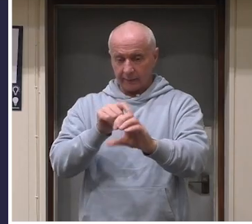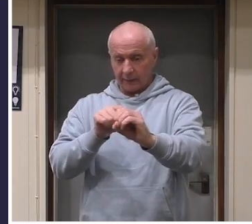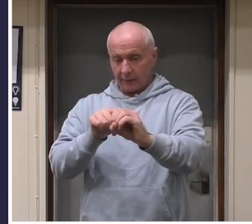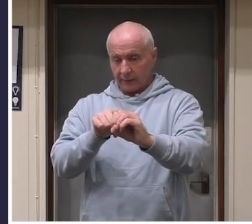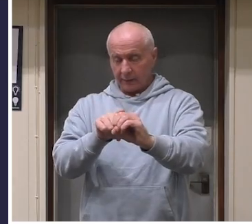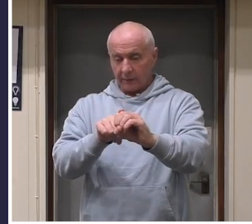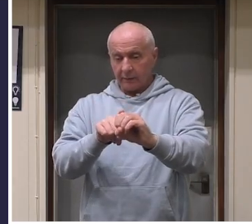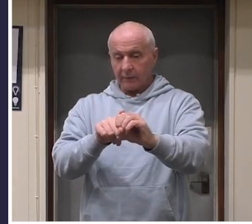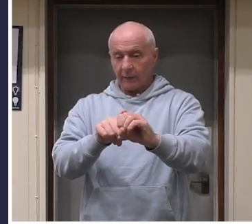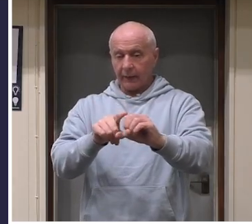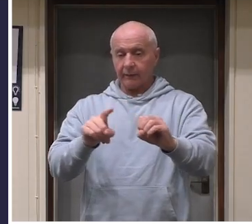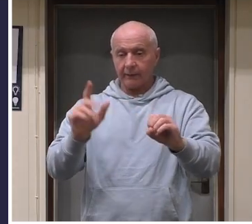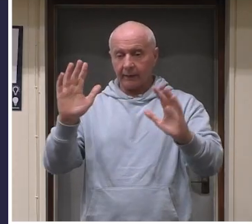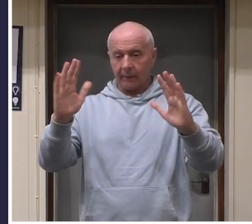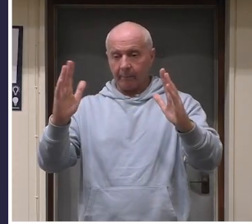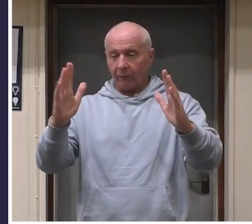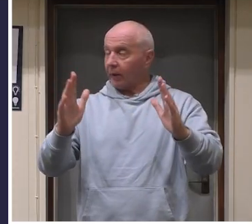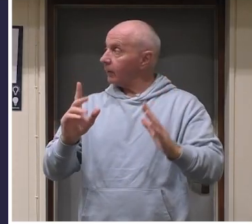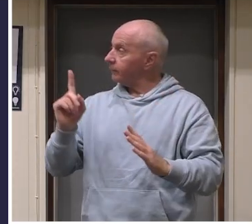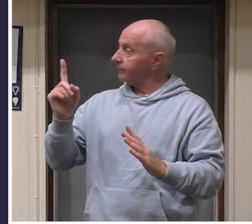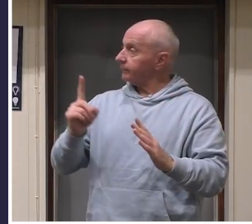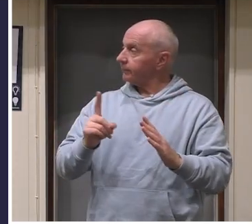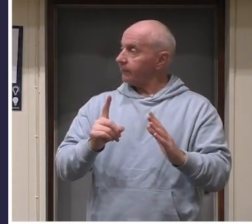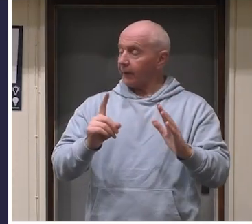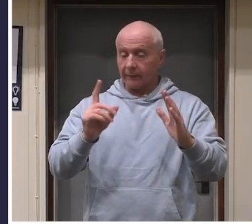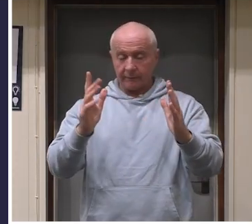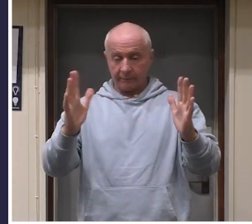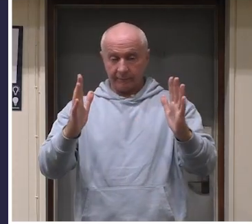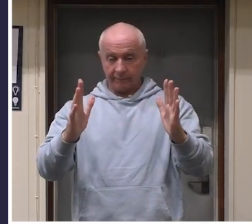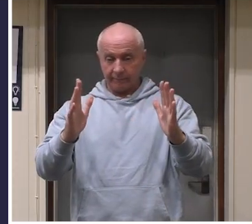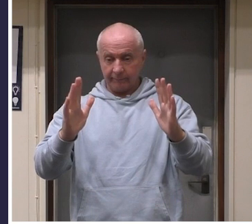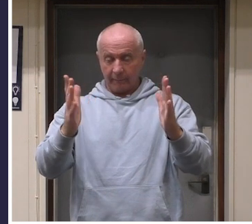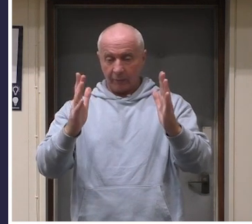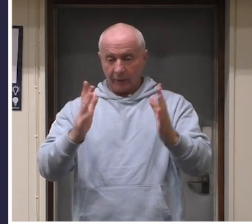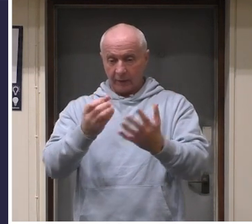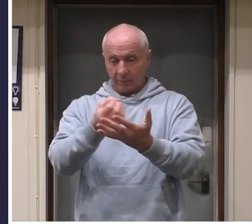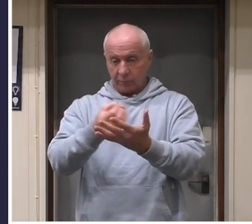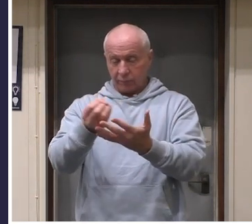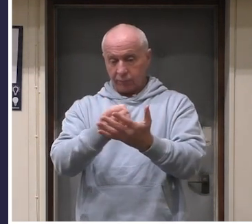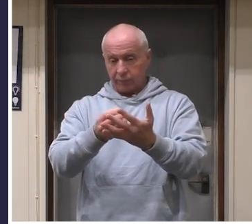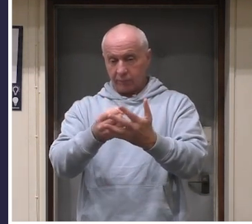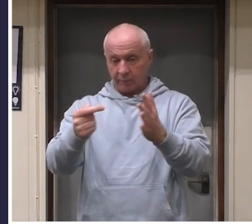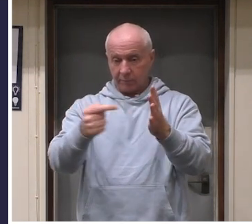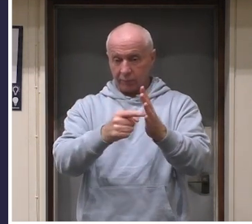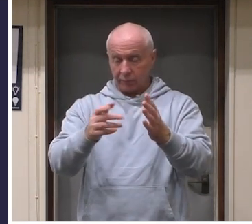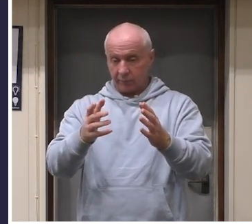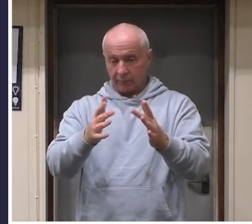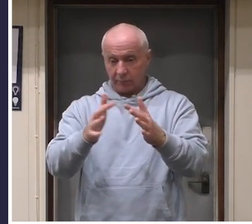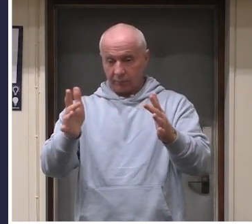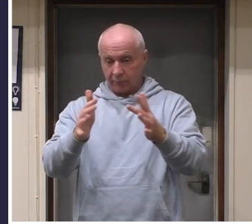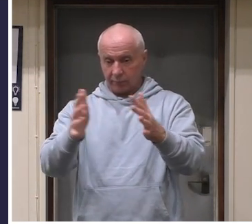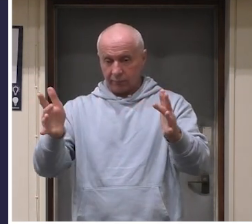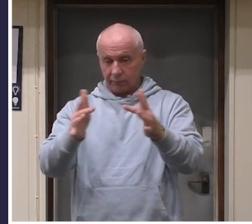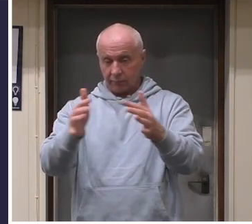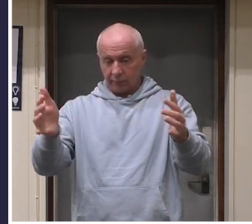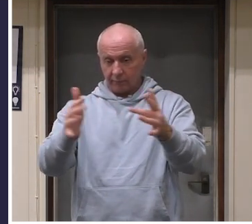put two mirrors on the side, such that the light that is scattered by the particle is collected between these two mirrors. They bounce